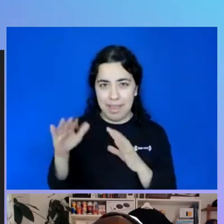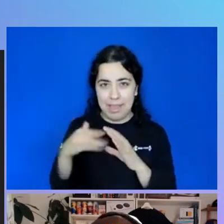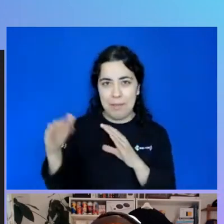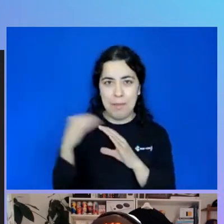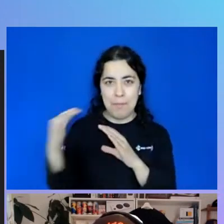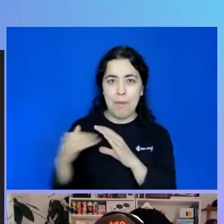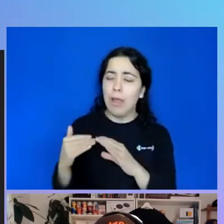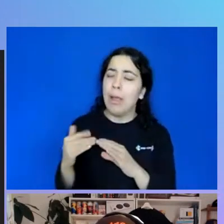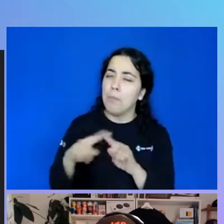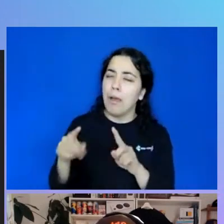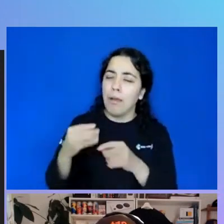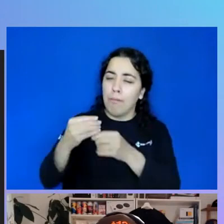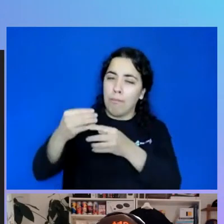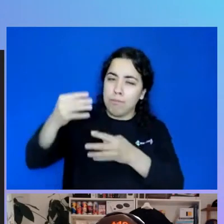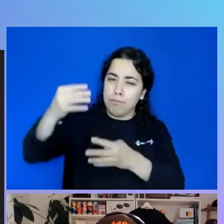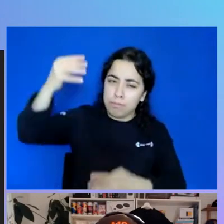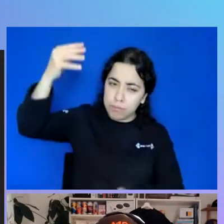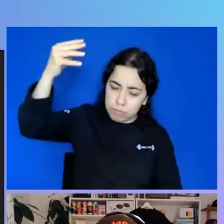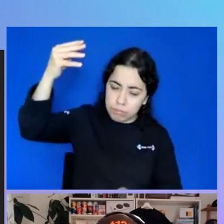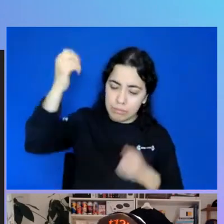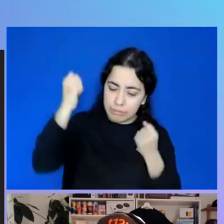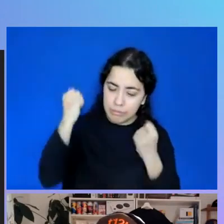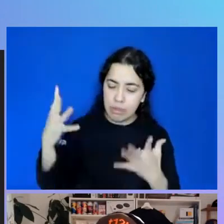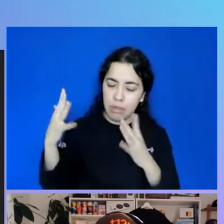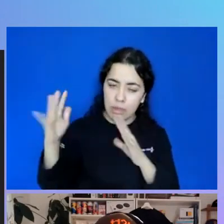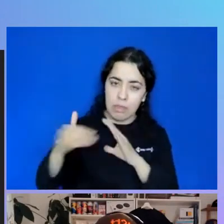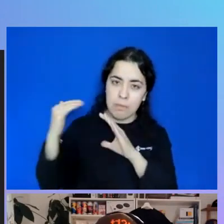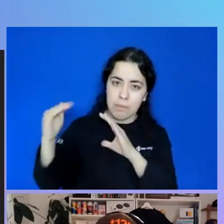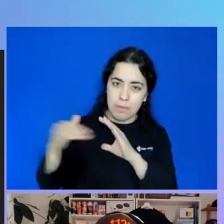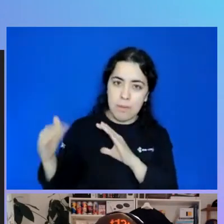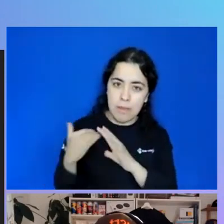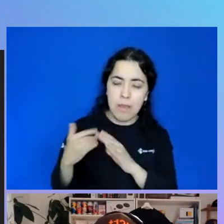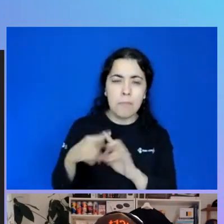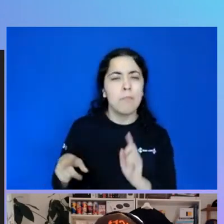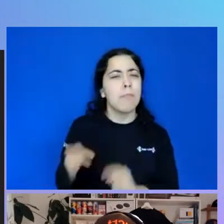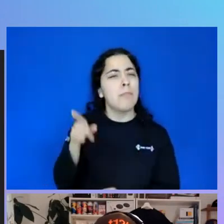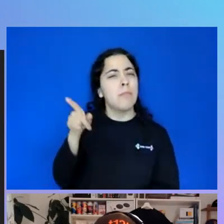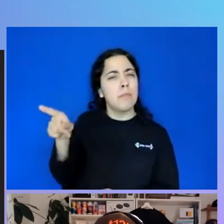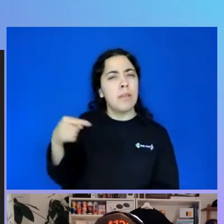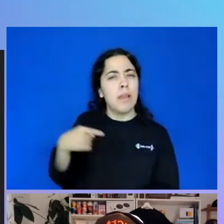lot more emails, but this was, I think it was